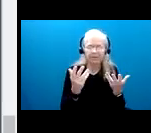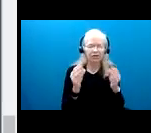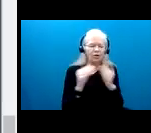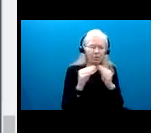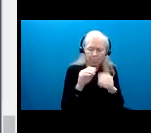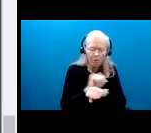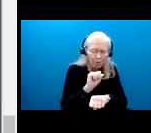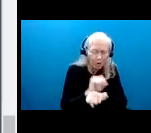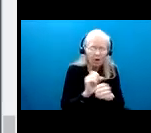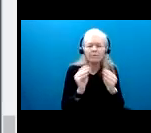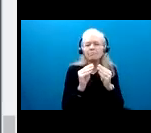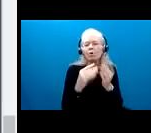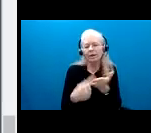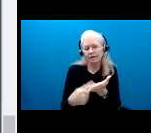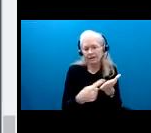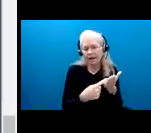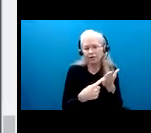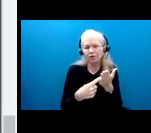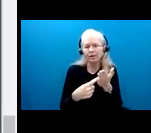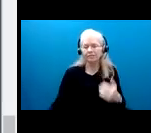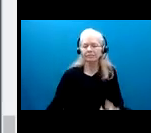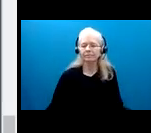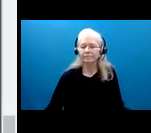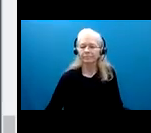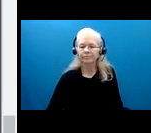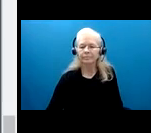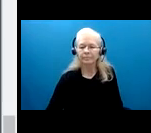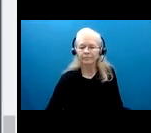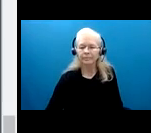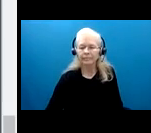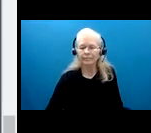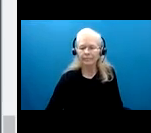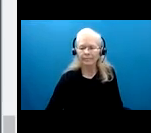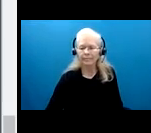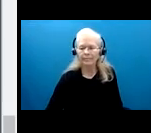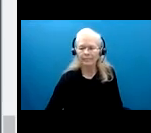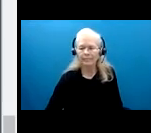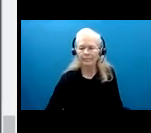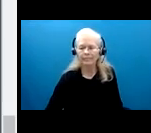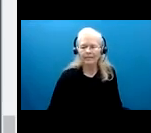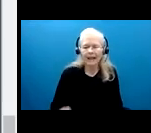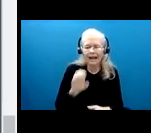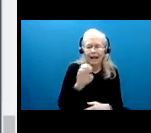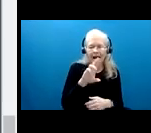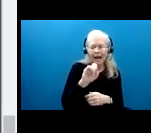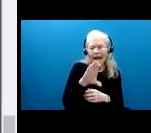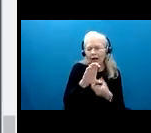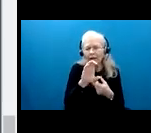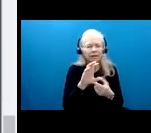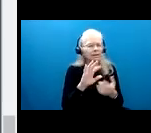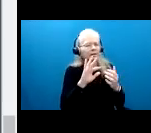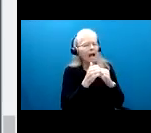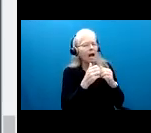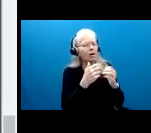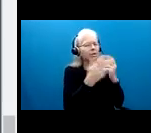discussion. Jackie, what's the magnitude of difference between a type 1 and a type 2 review, right? So how long could type